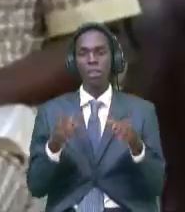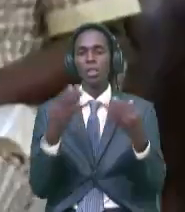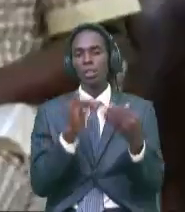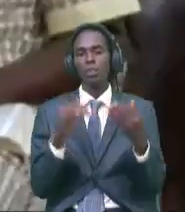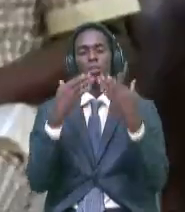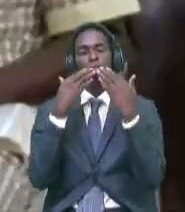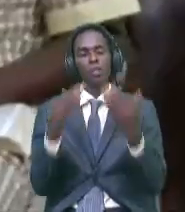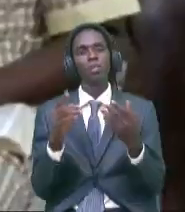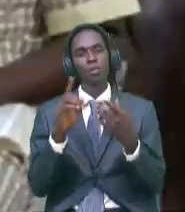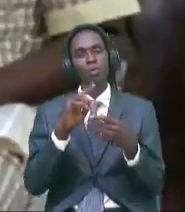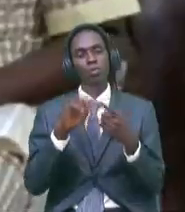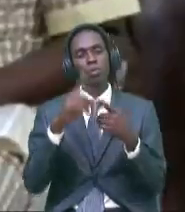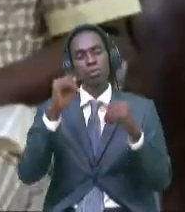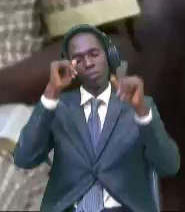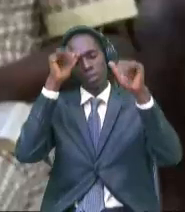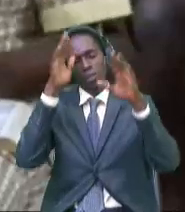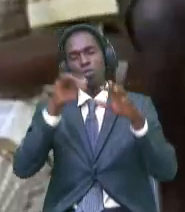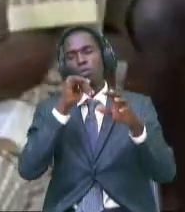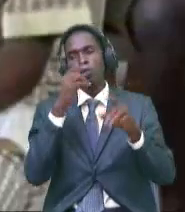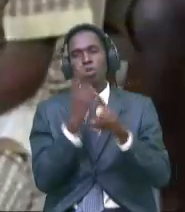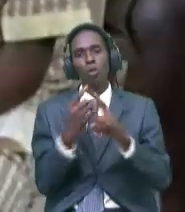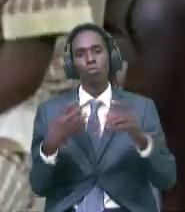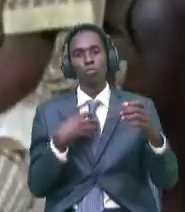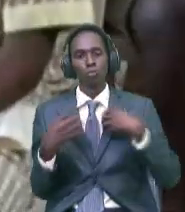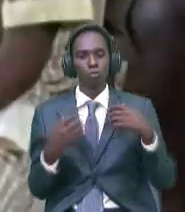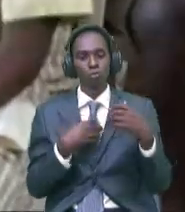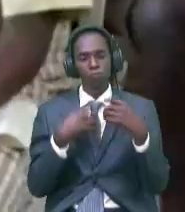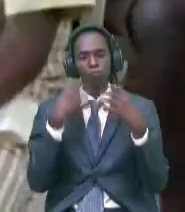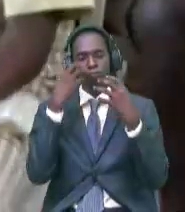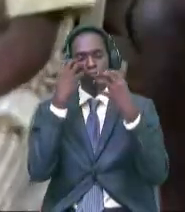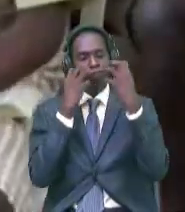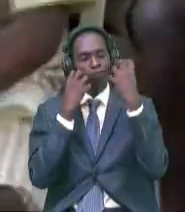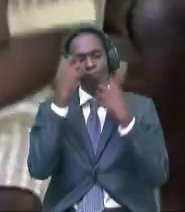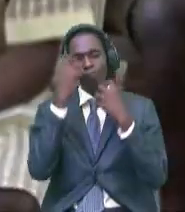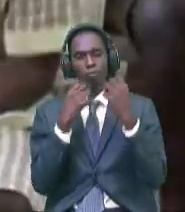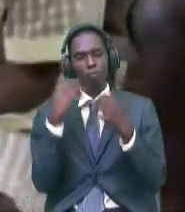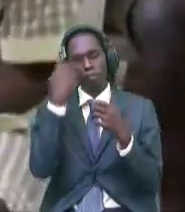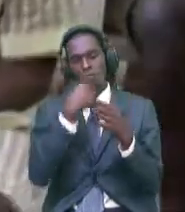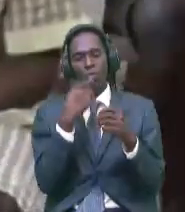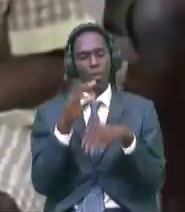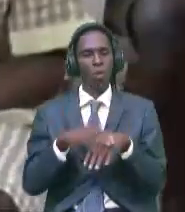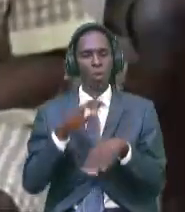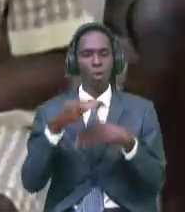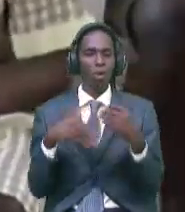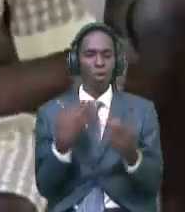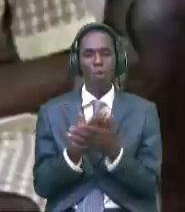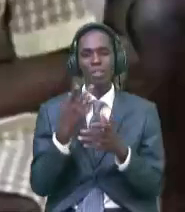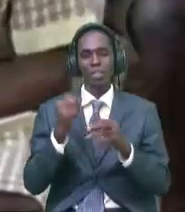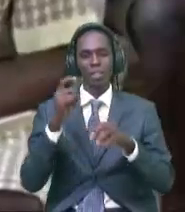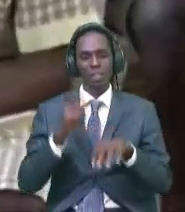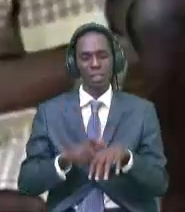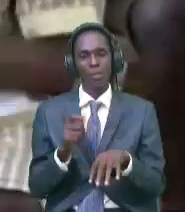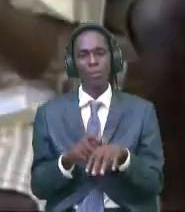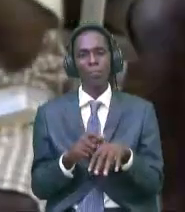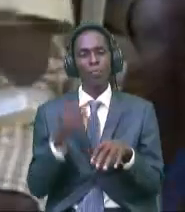about grumbling all the time and criticizing all the time, unhappy all the time, wearing long face all the